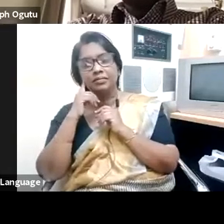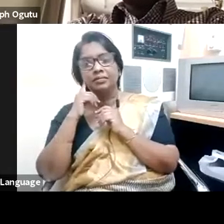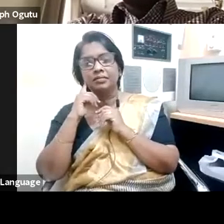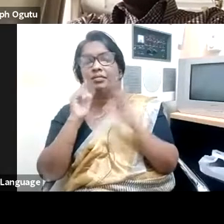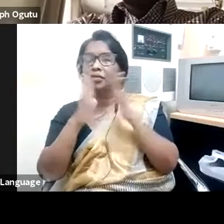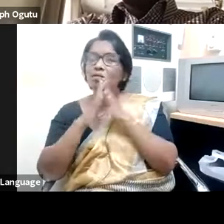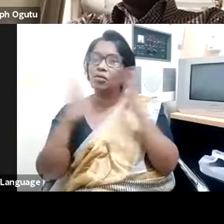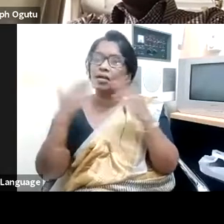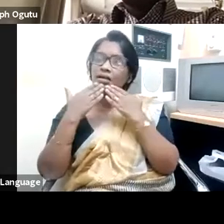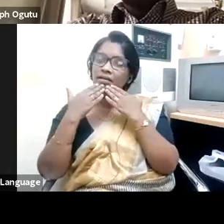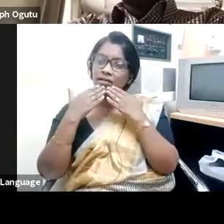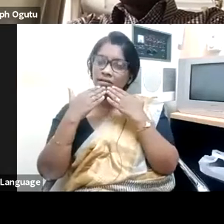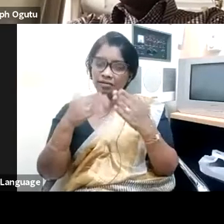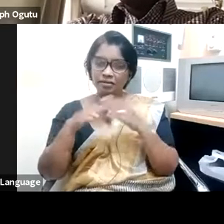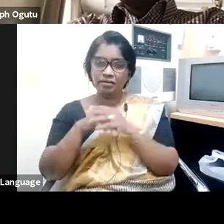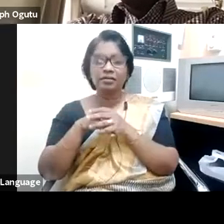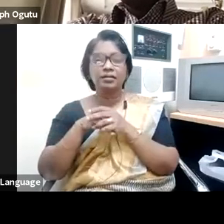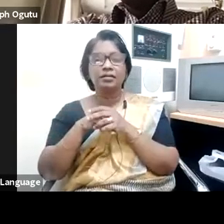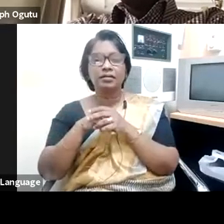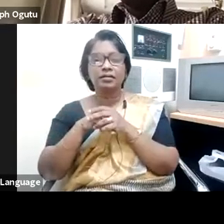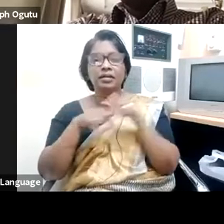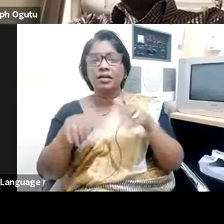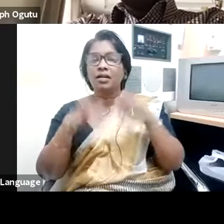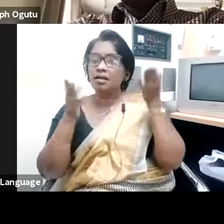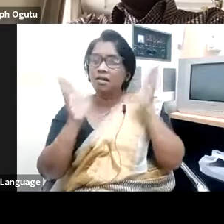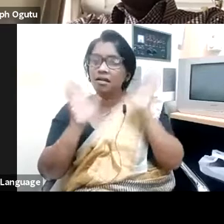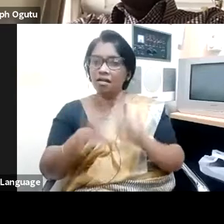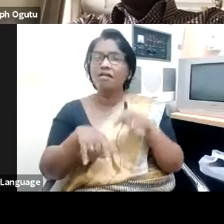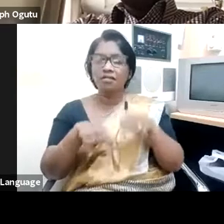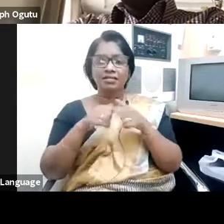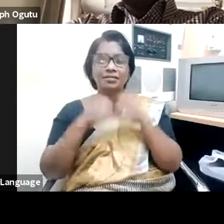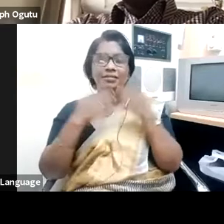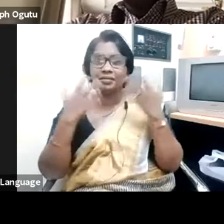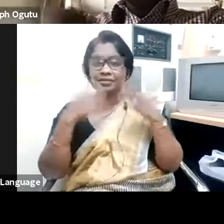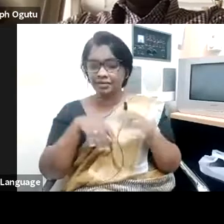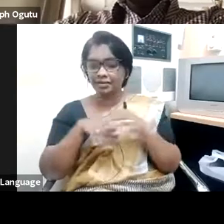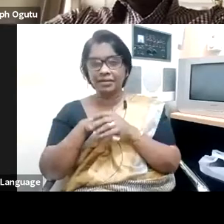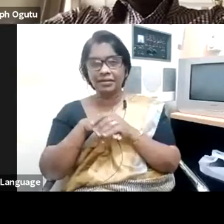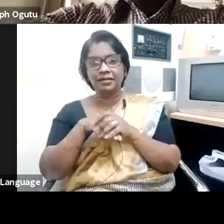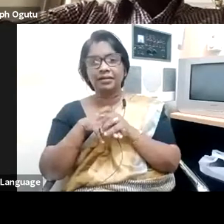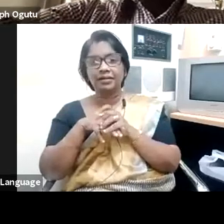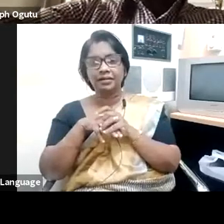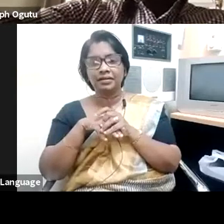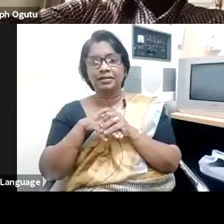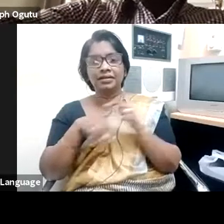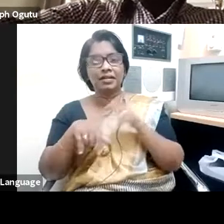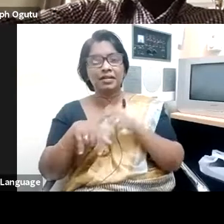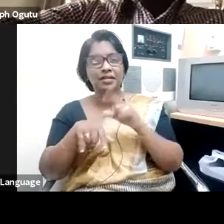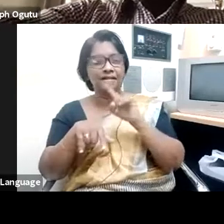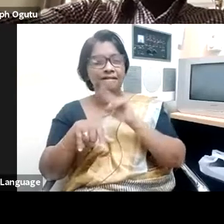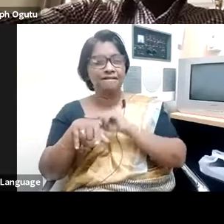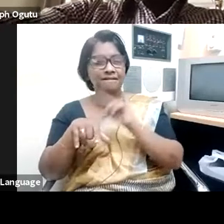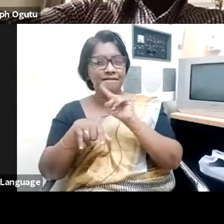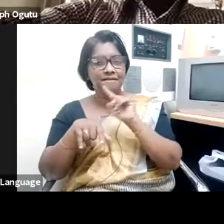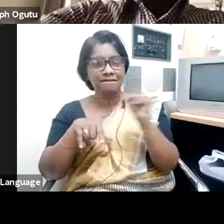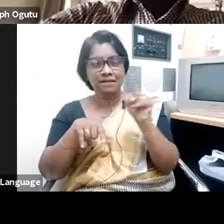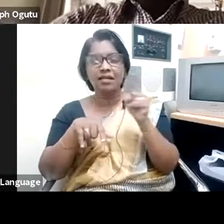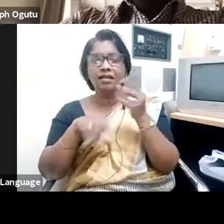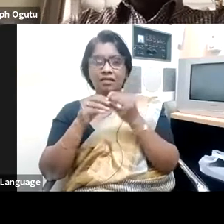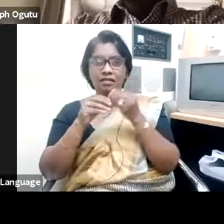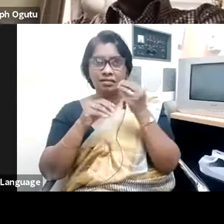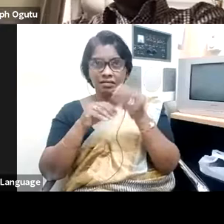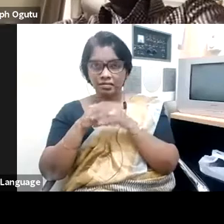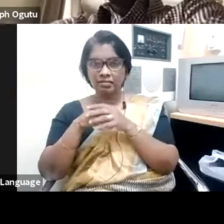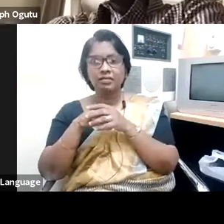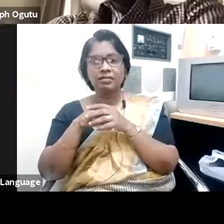to the last segment of the panel discussion. Now I give you again a minute, and I'll start with Pilar and go the reverse order to give